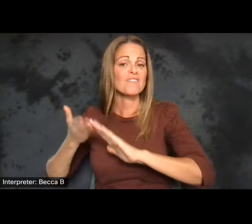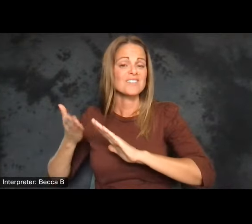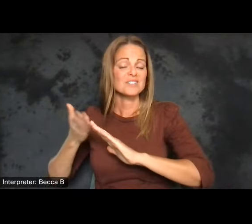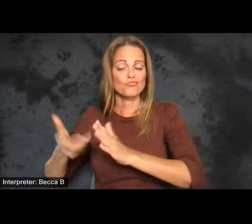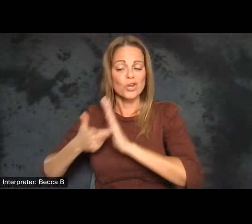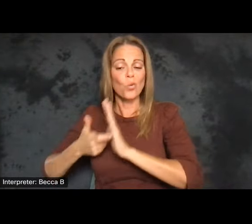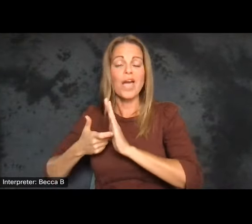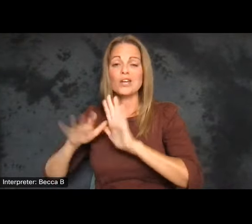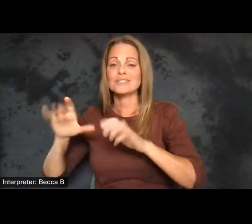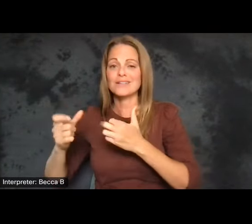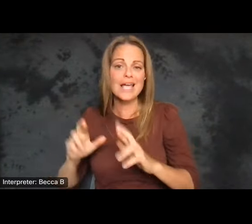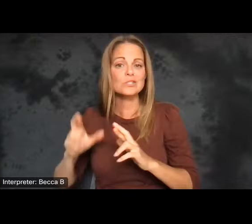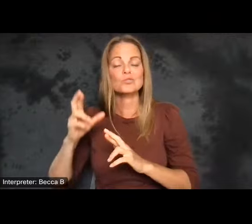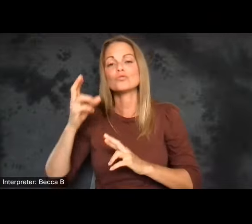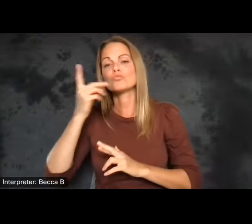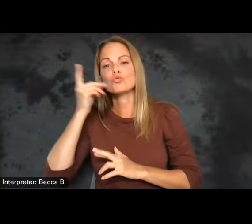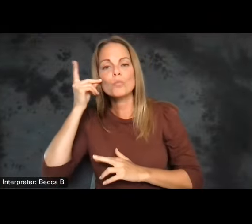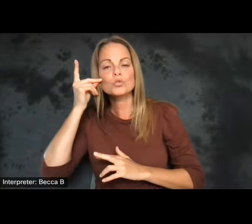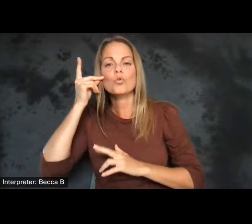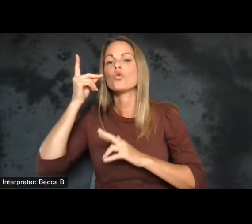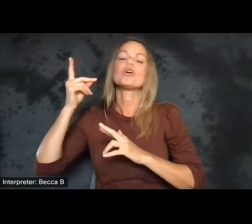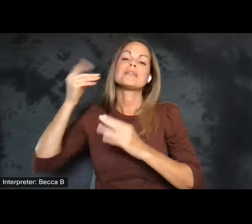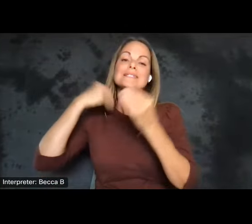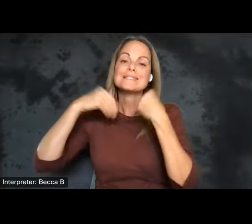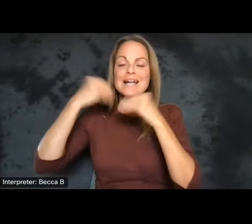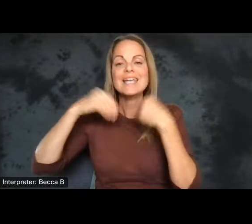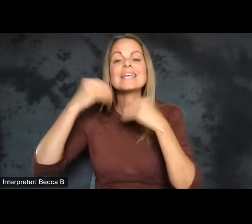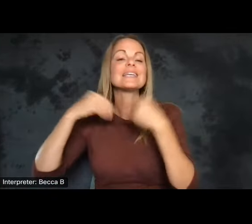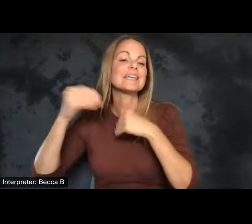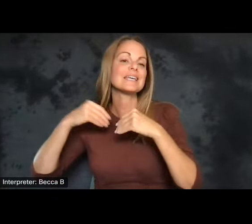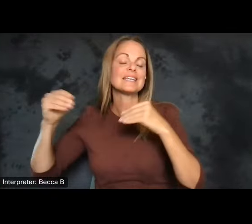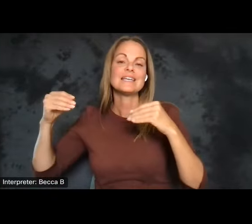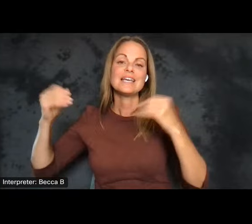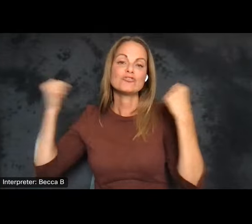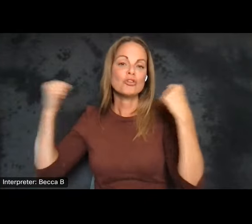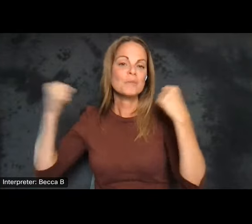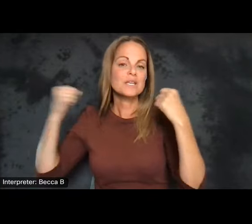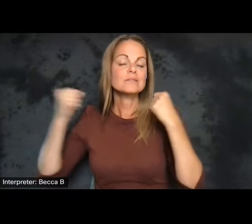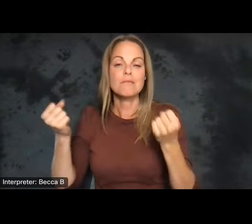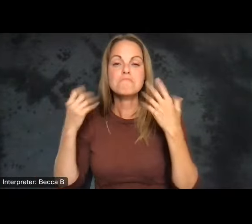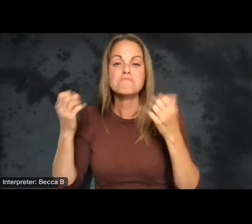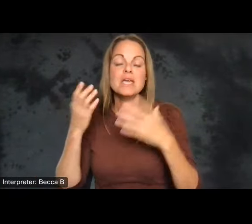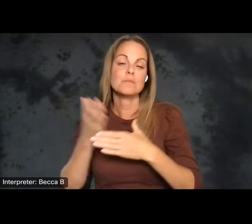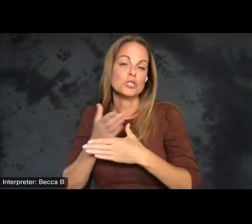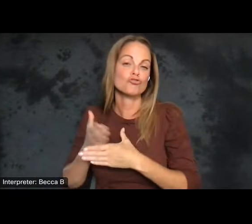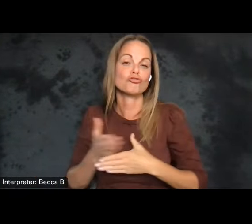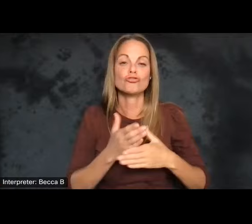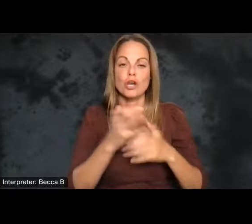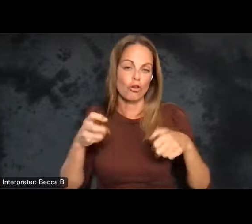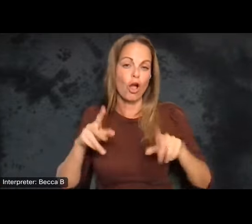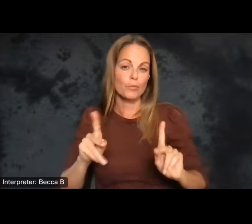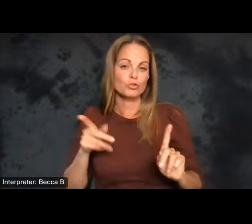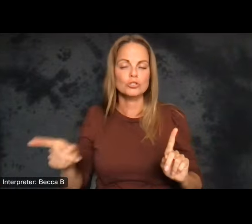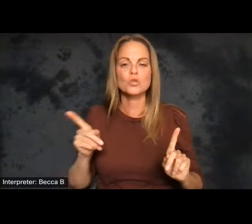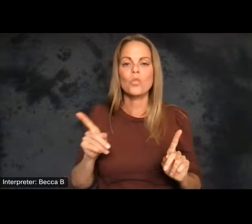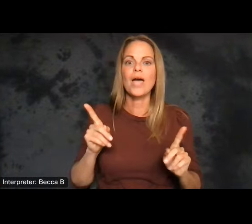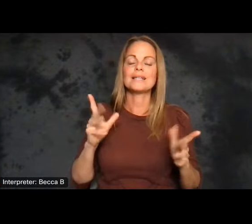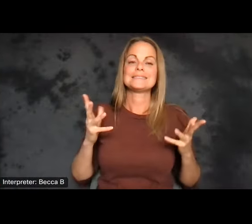dining facilities, and gymnasium, many shared opportunities there. So, Mr. Chairman, that completes my